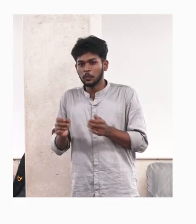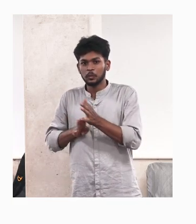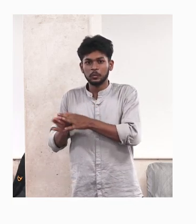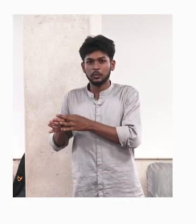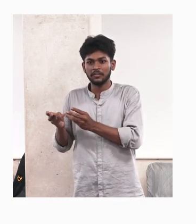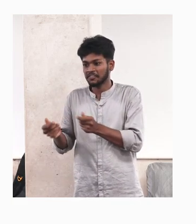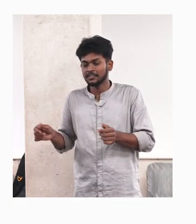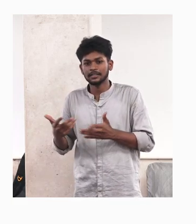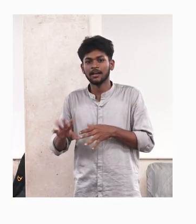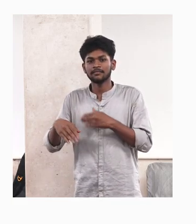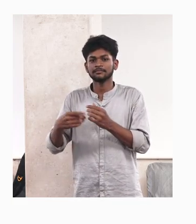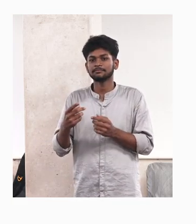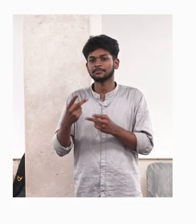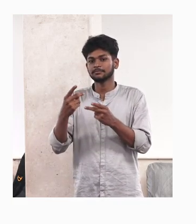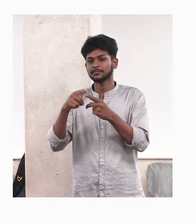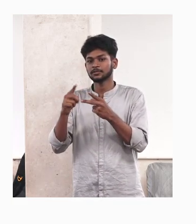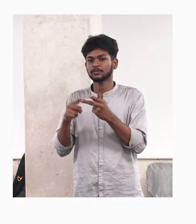things, two things which always